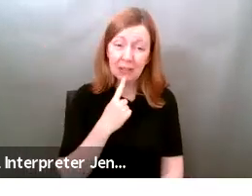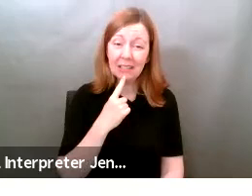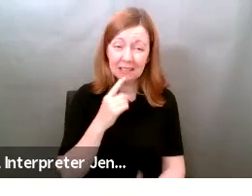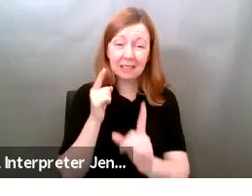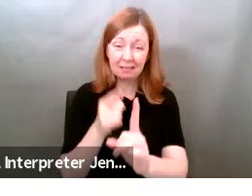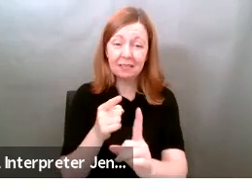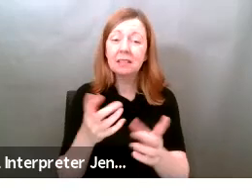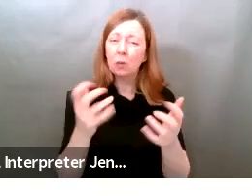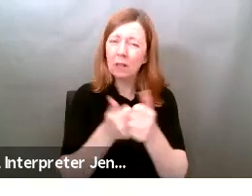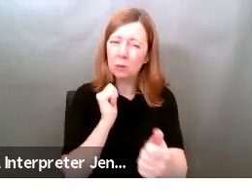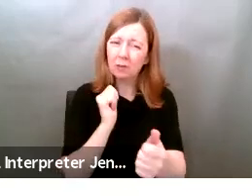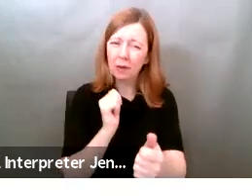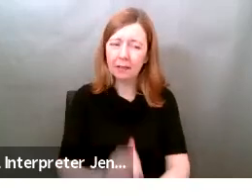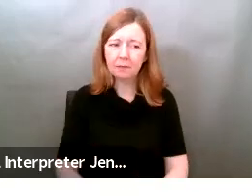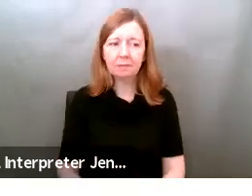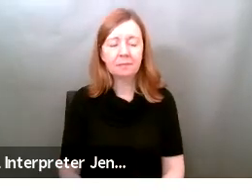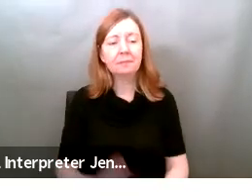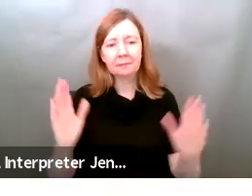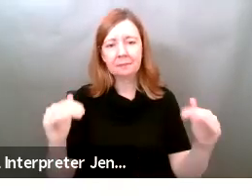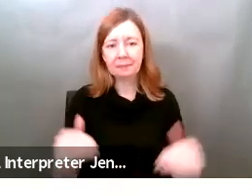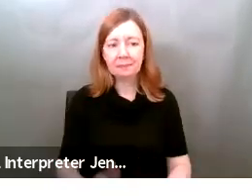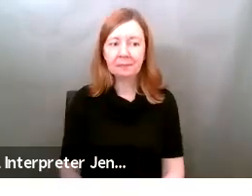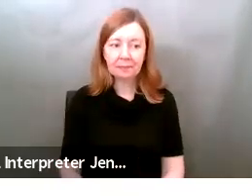one that we want to avoid. Next slide.